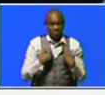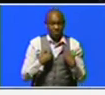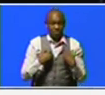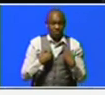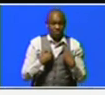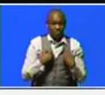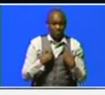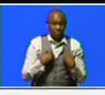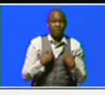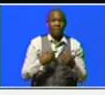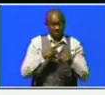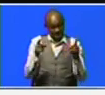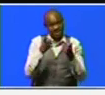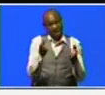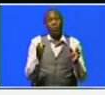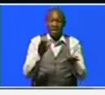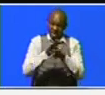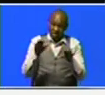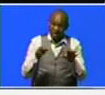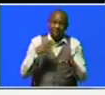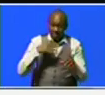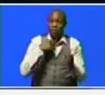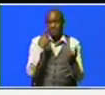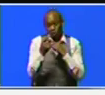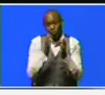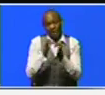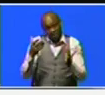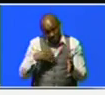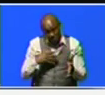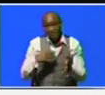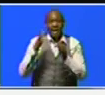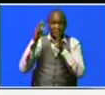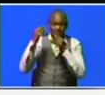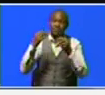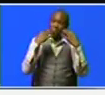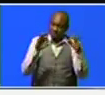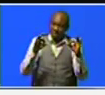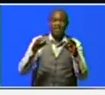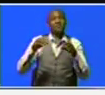literate. But so far, so good. Most of the people we've spoken to say they expect a free and